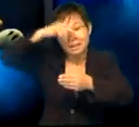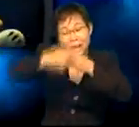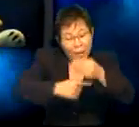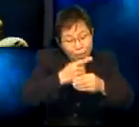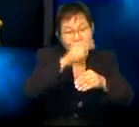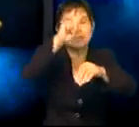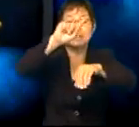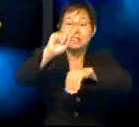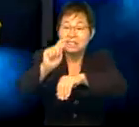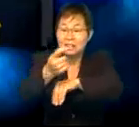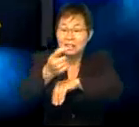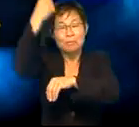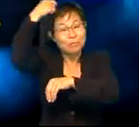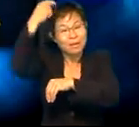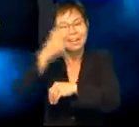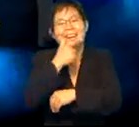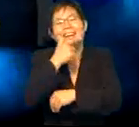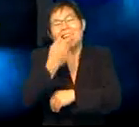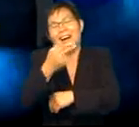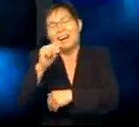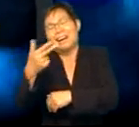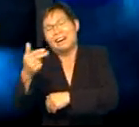the brain.